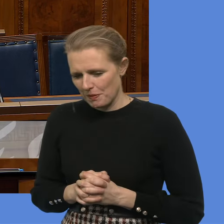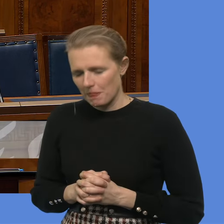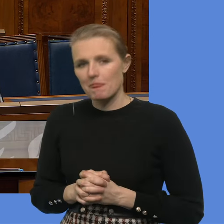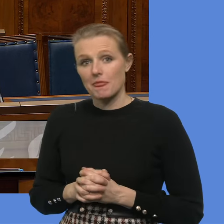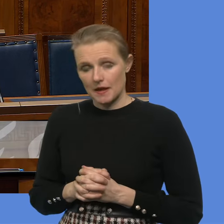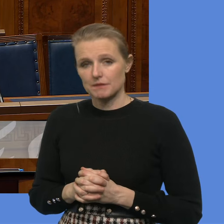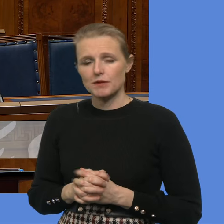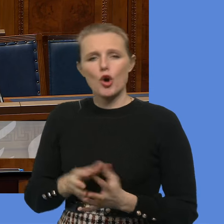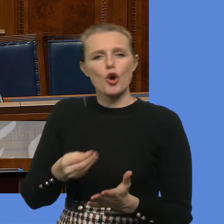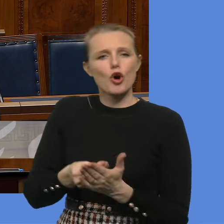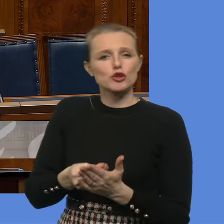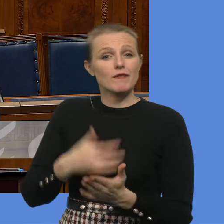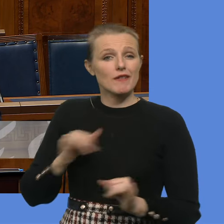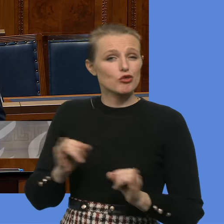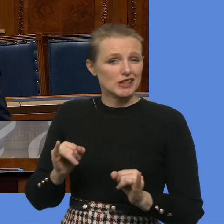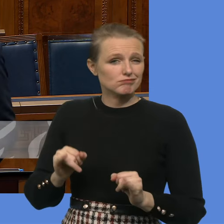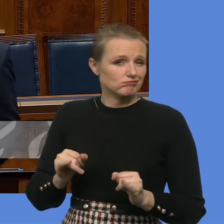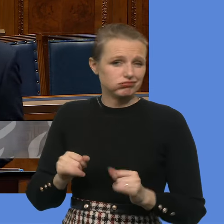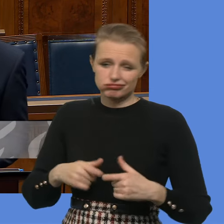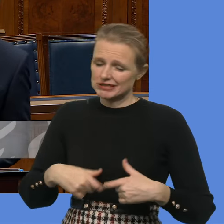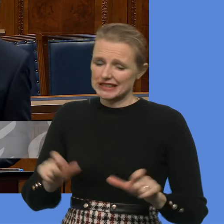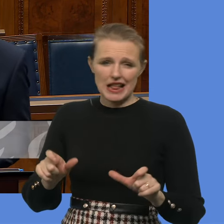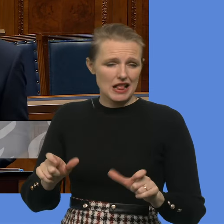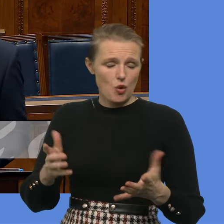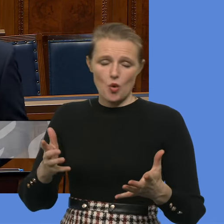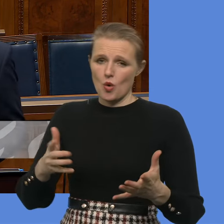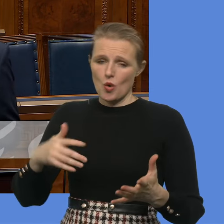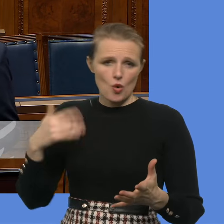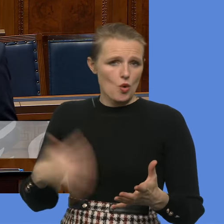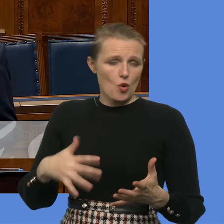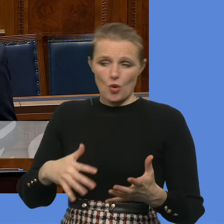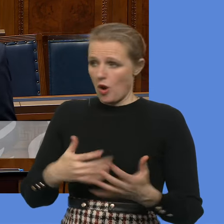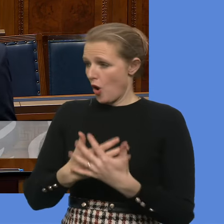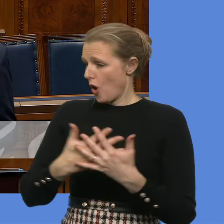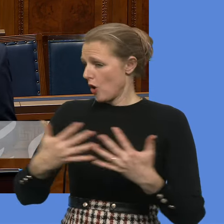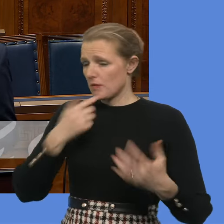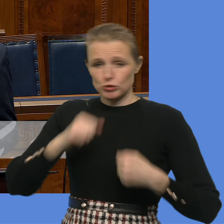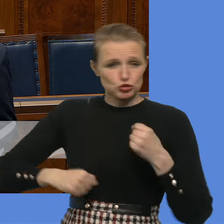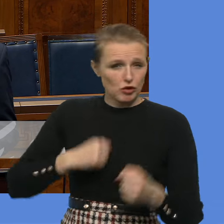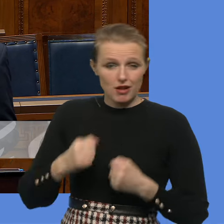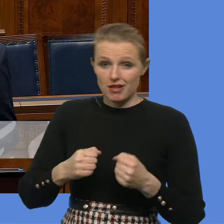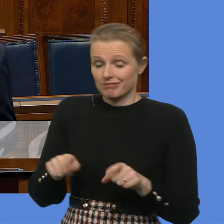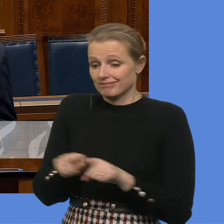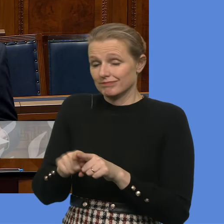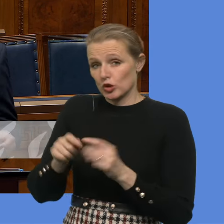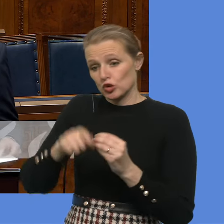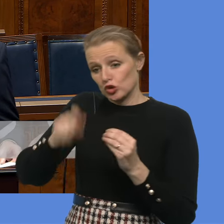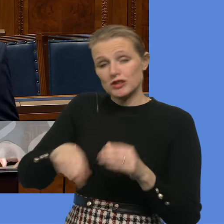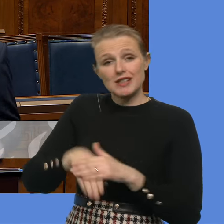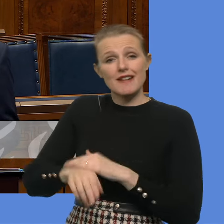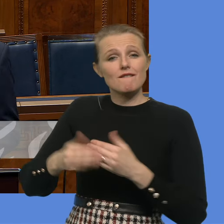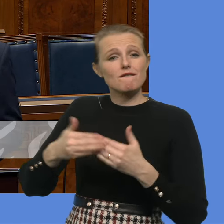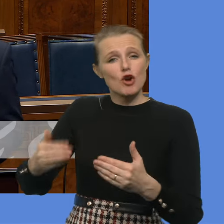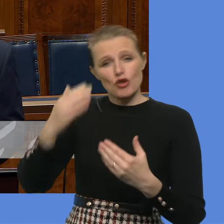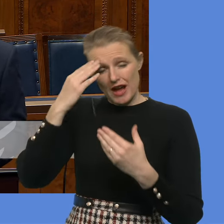The cost of living crisis continues to have a significant impact on many sections of our society, including students at further education colleges.